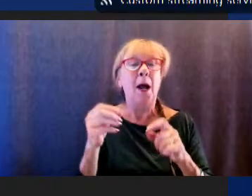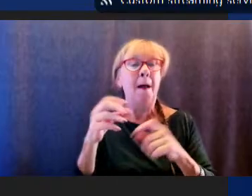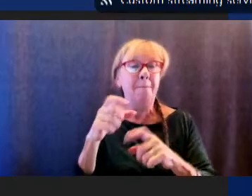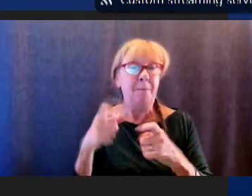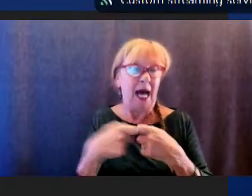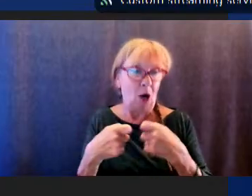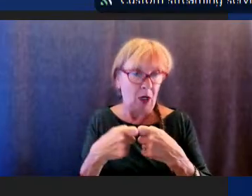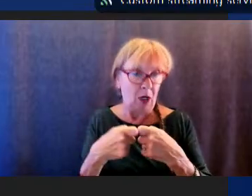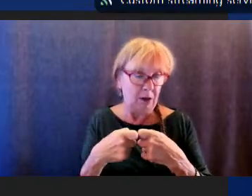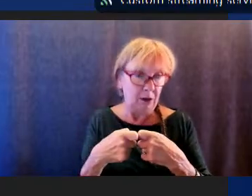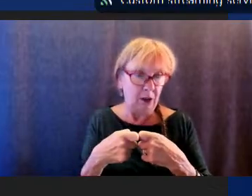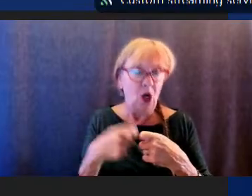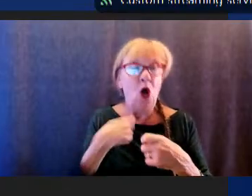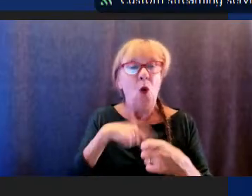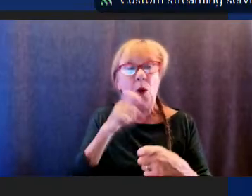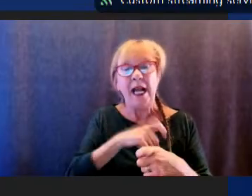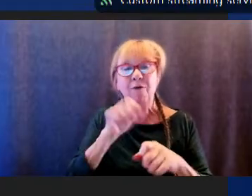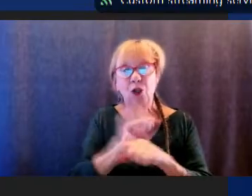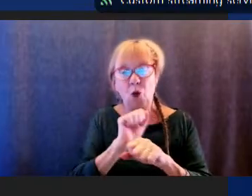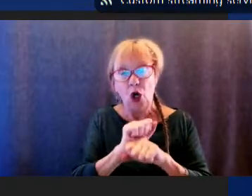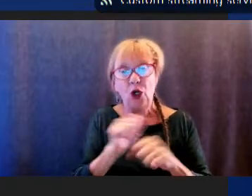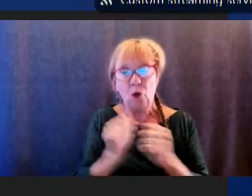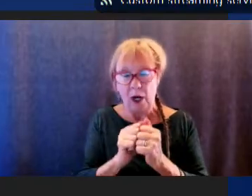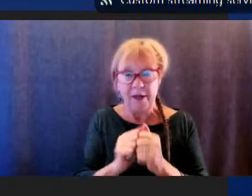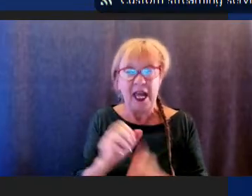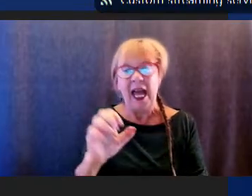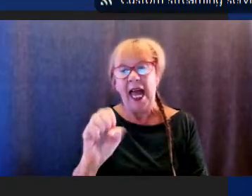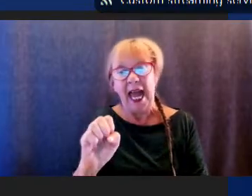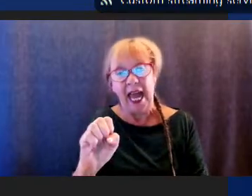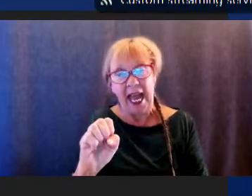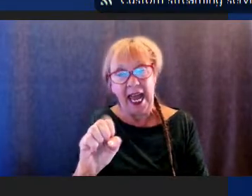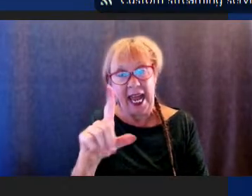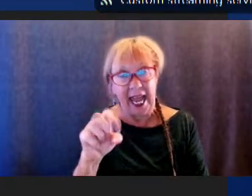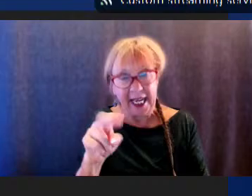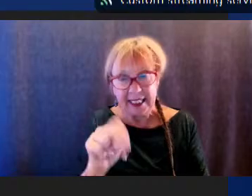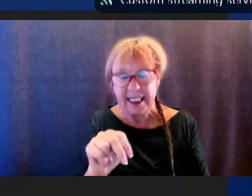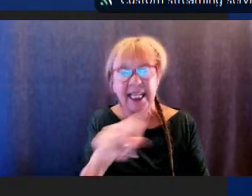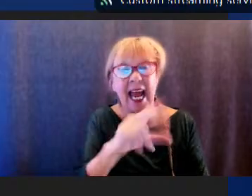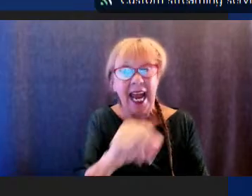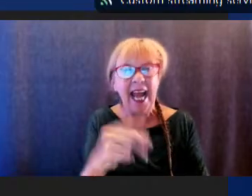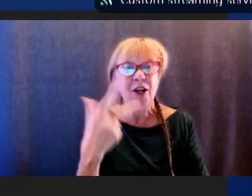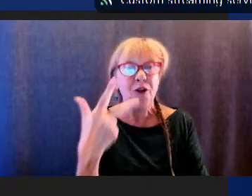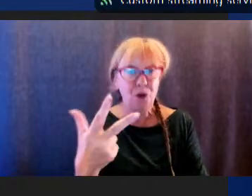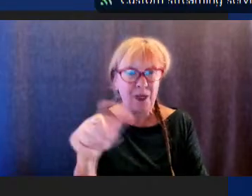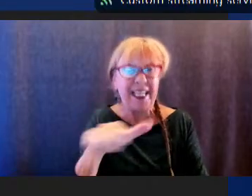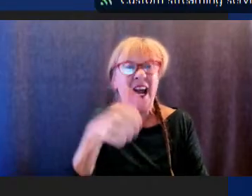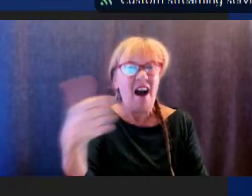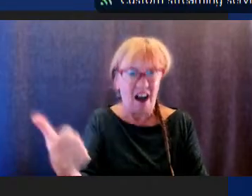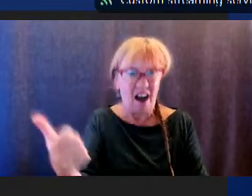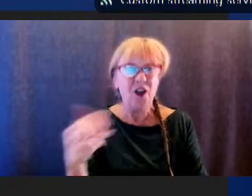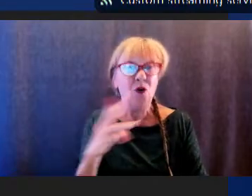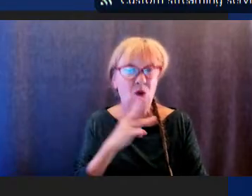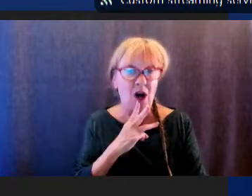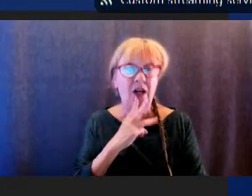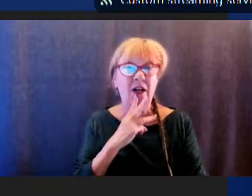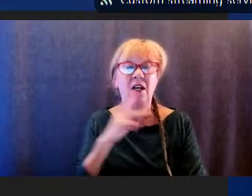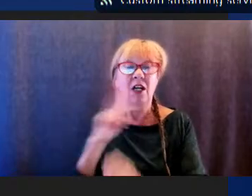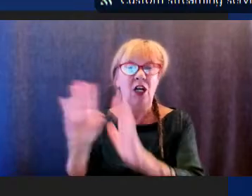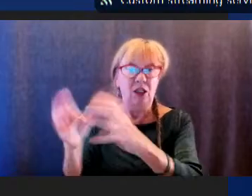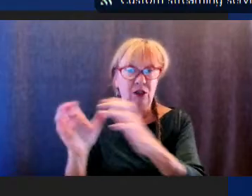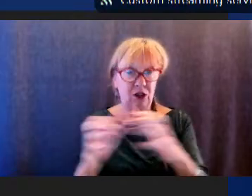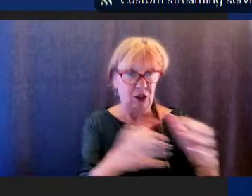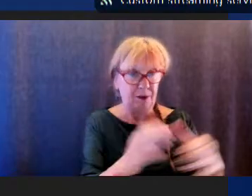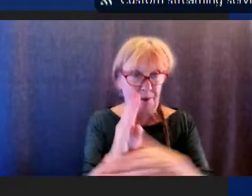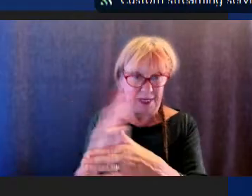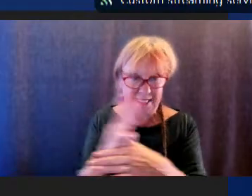Edison and the 3 mutual water companies that serve Altadena, in addition to Pasadena Water and Power. The work